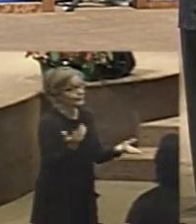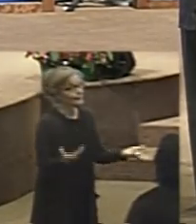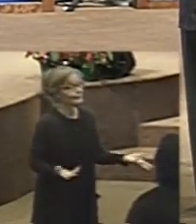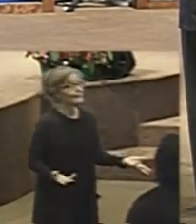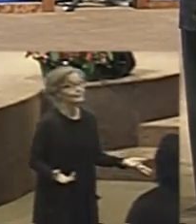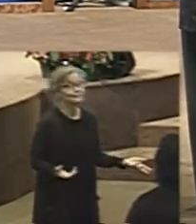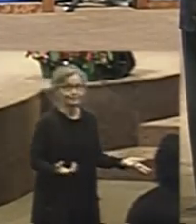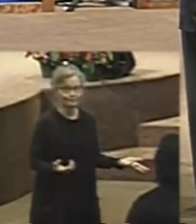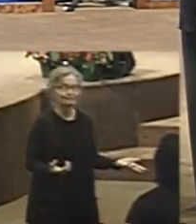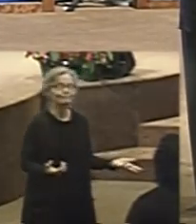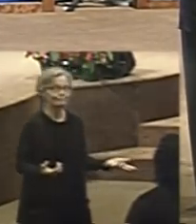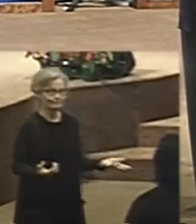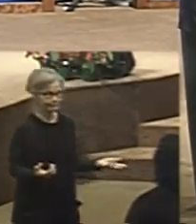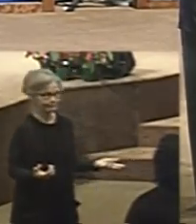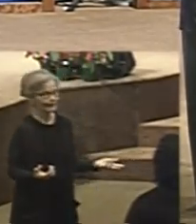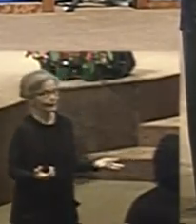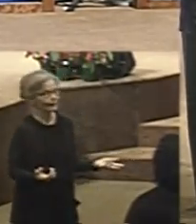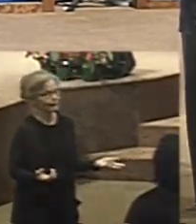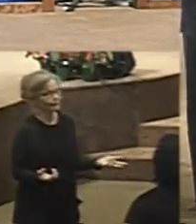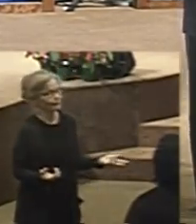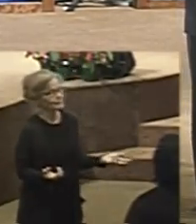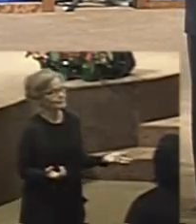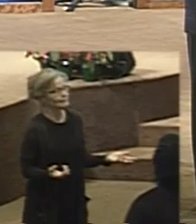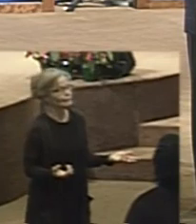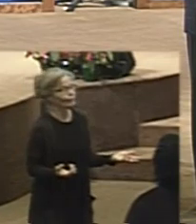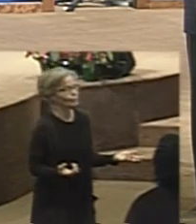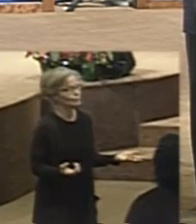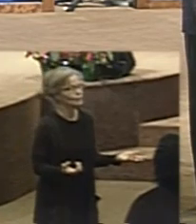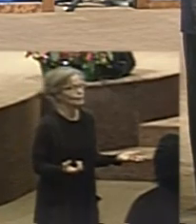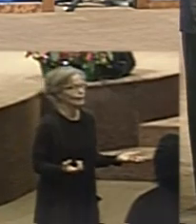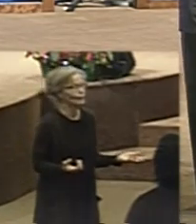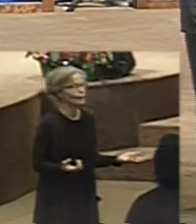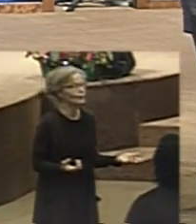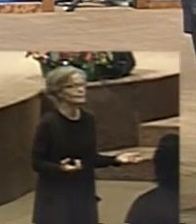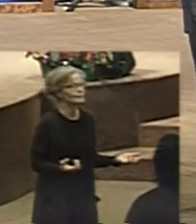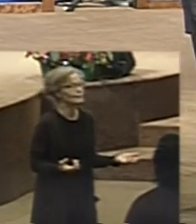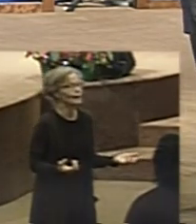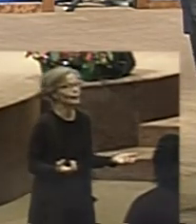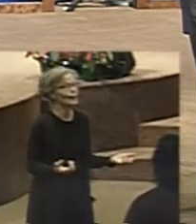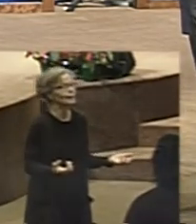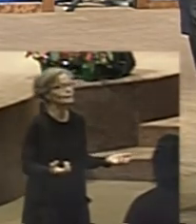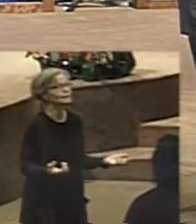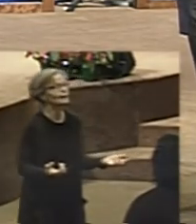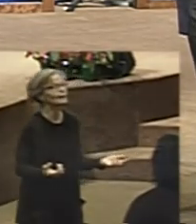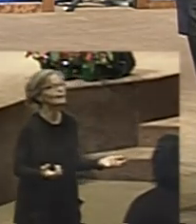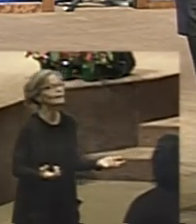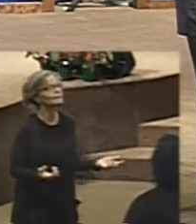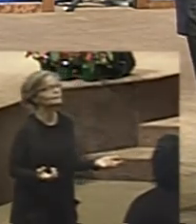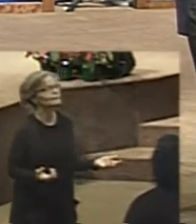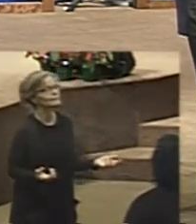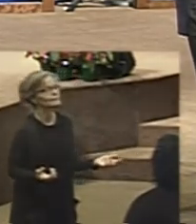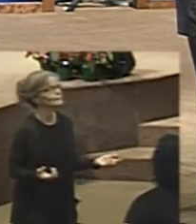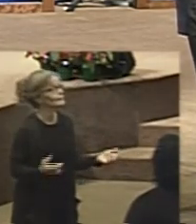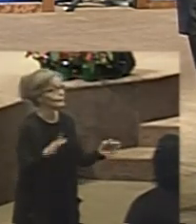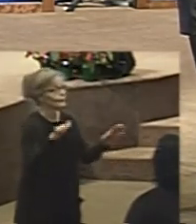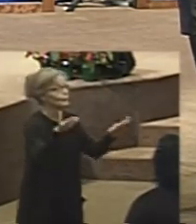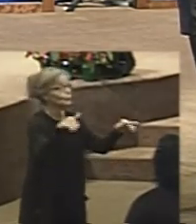going to bankrupt heaven and storm the gates of hell to save their souls.